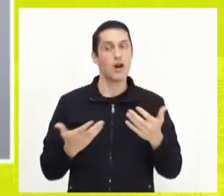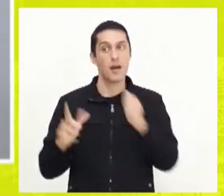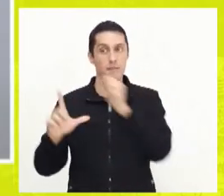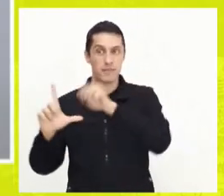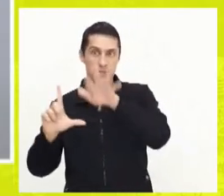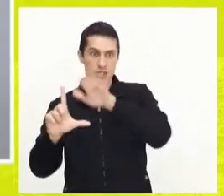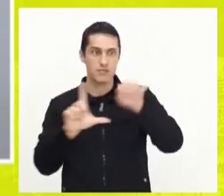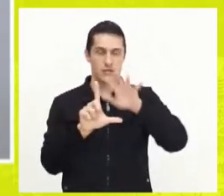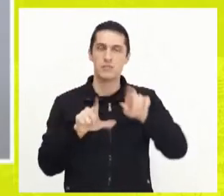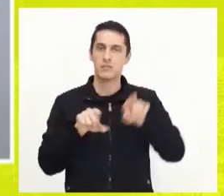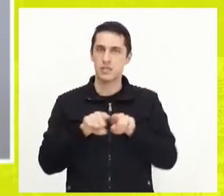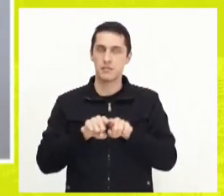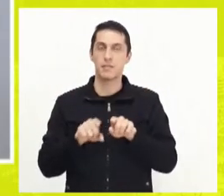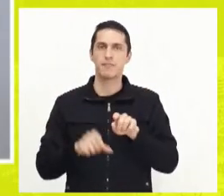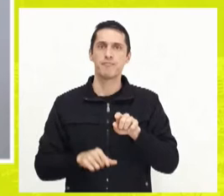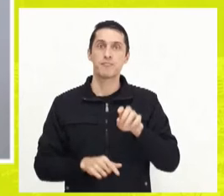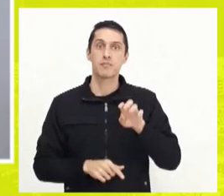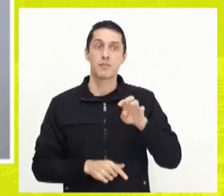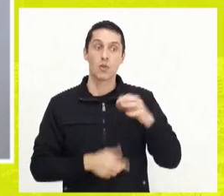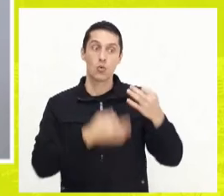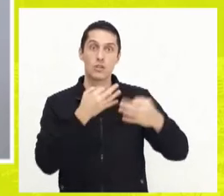platforms the court